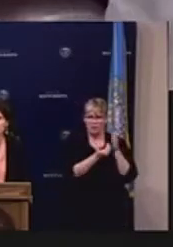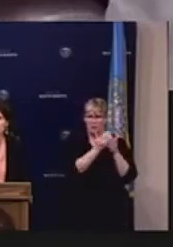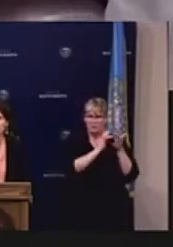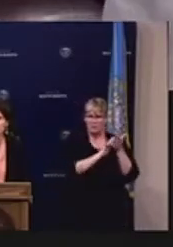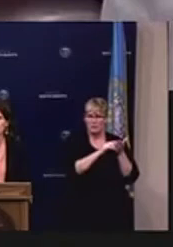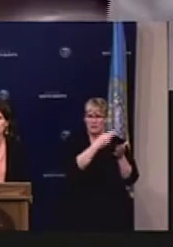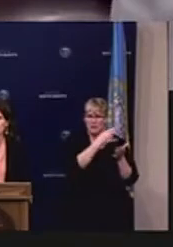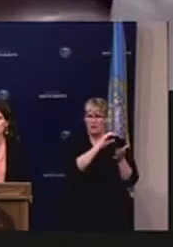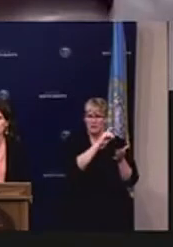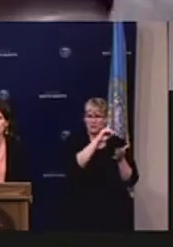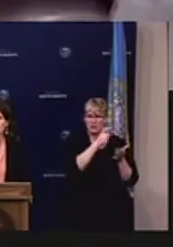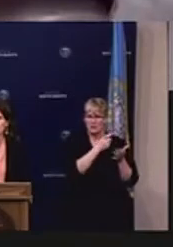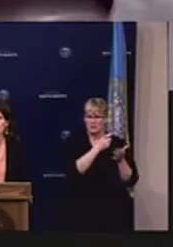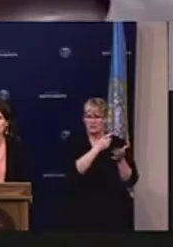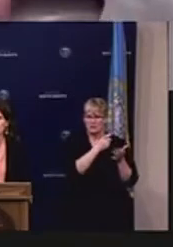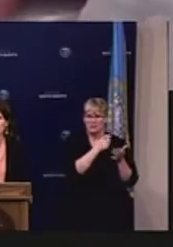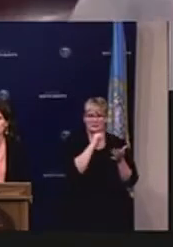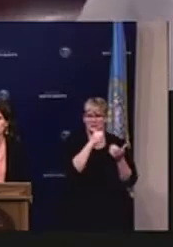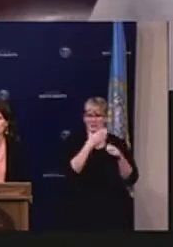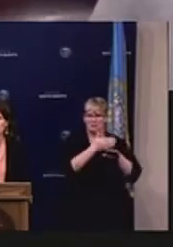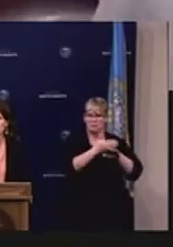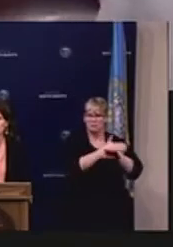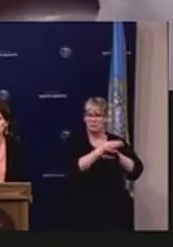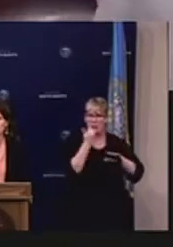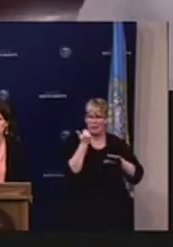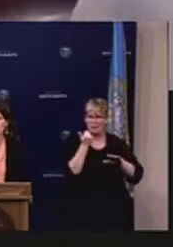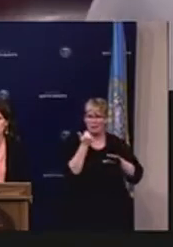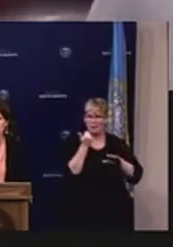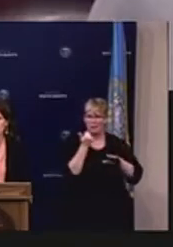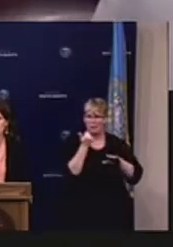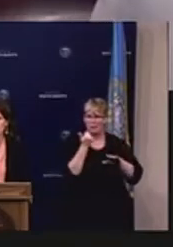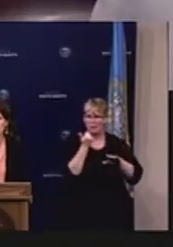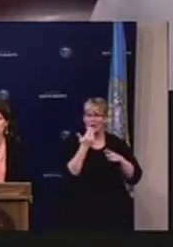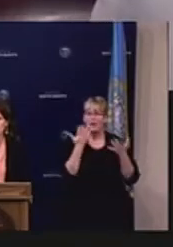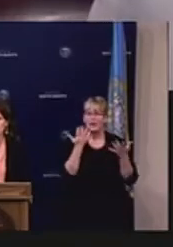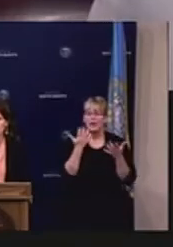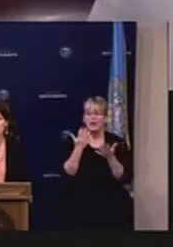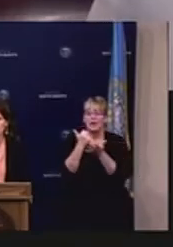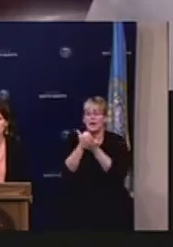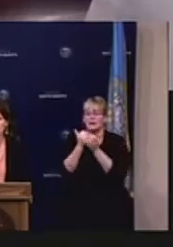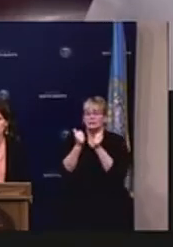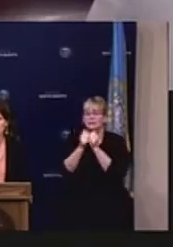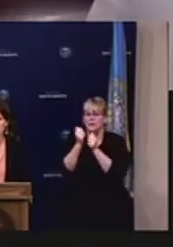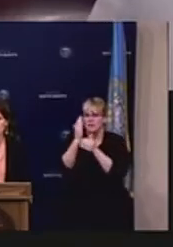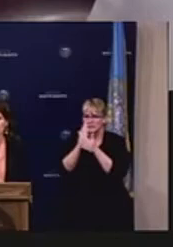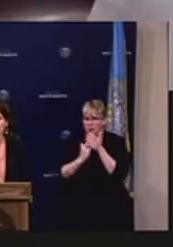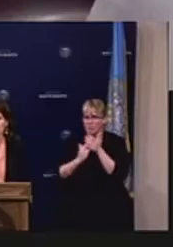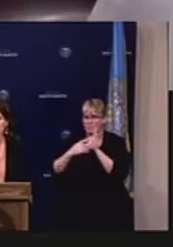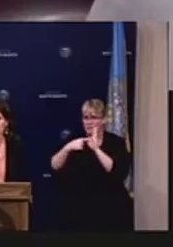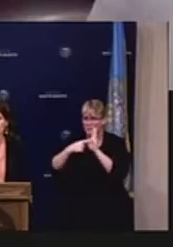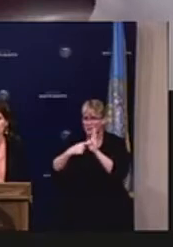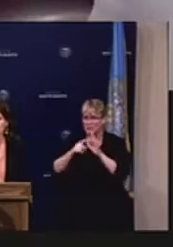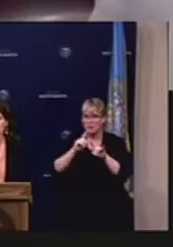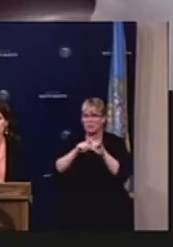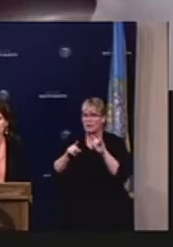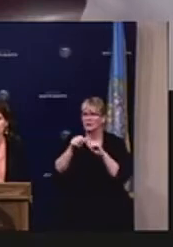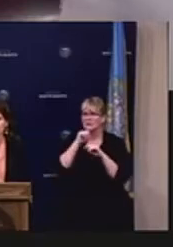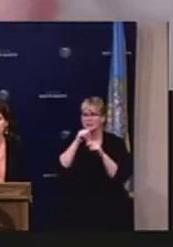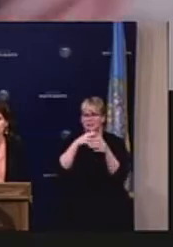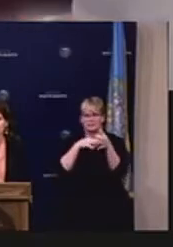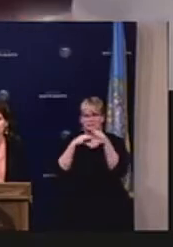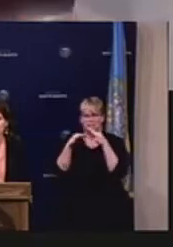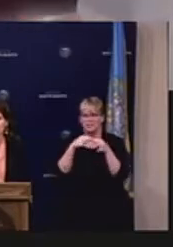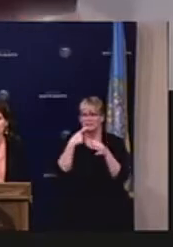weren't any better. So registries, while they do help provide some of those signals, don't tell us a definitive yes,